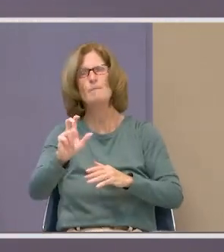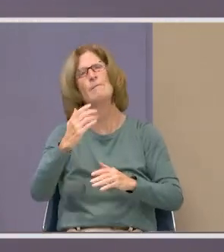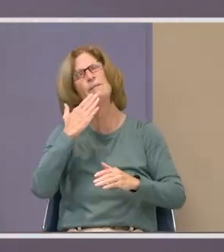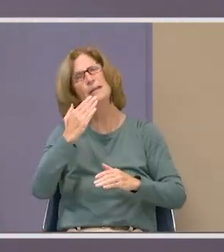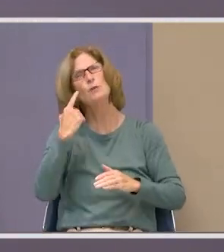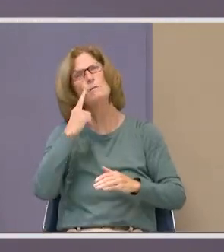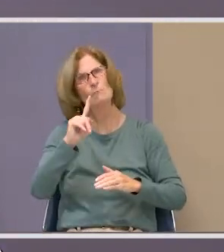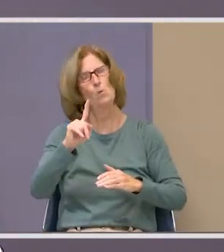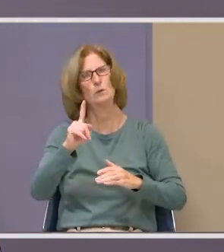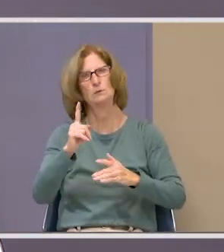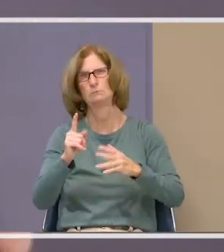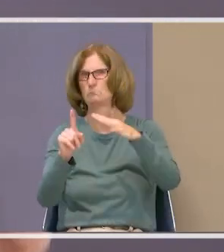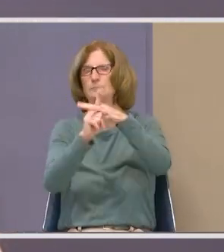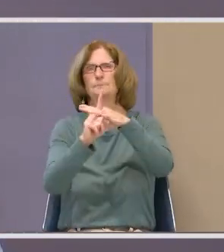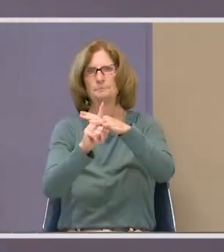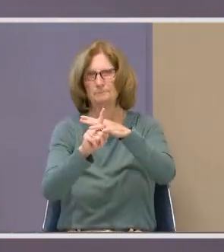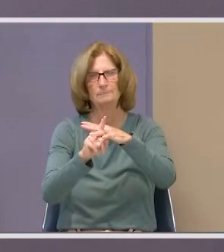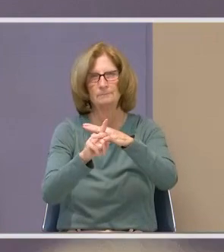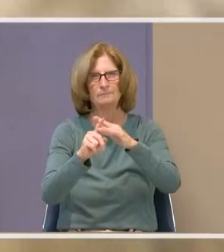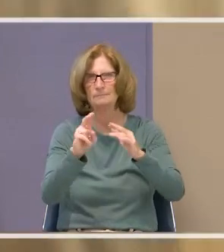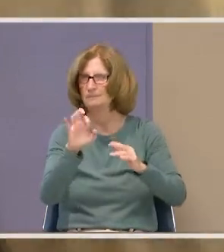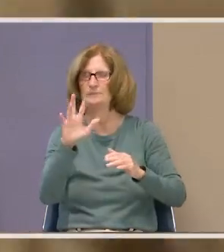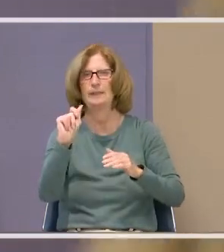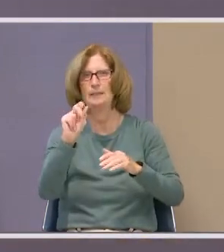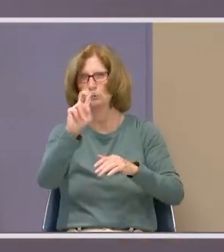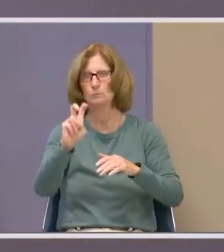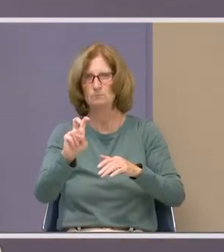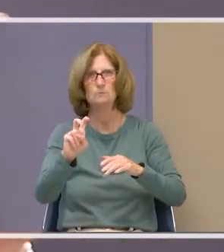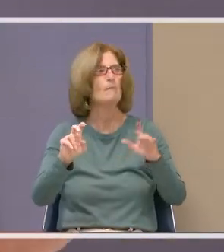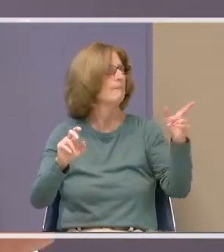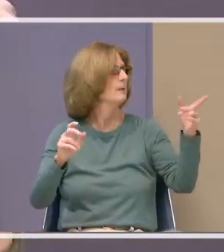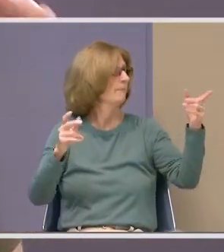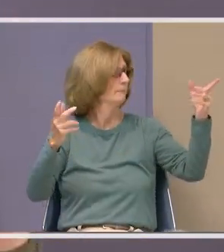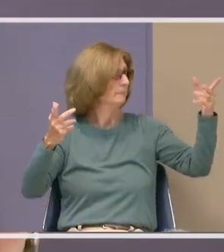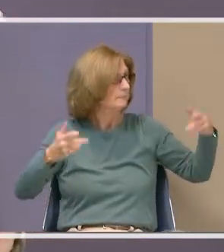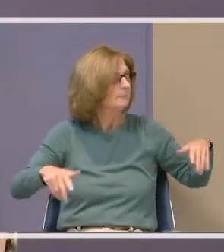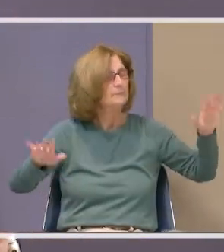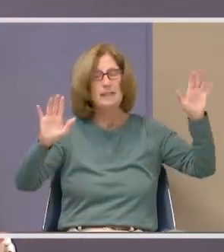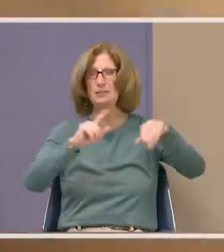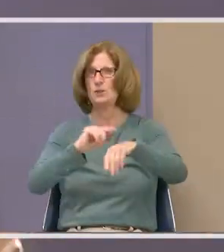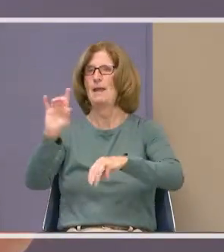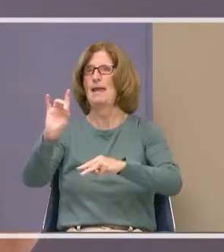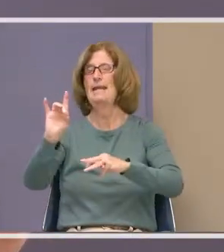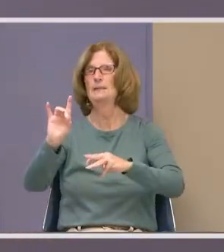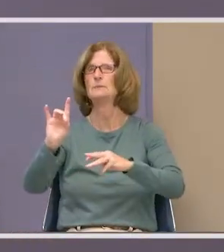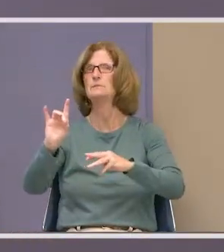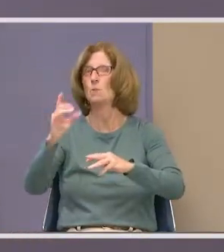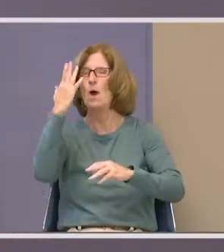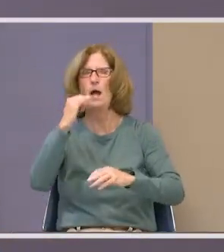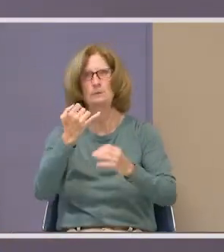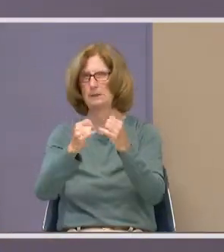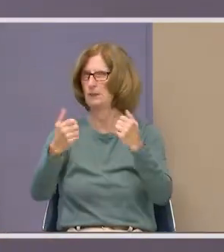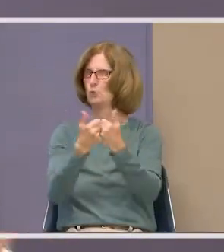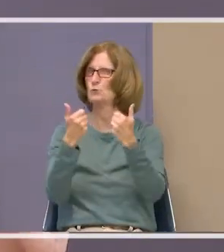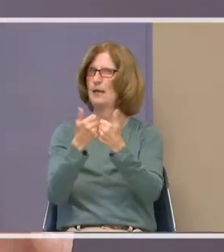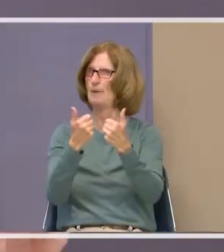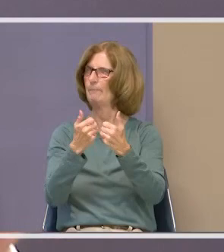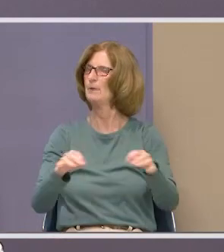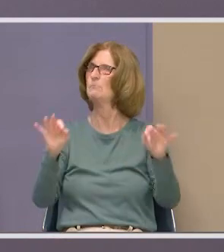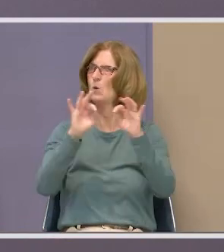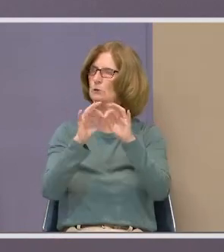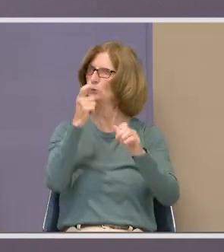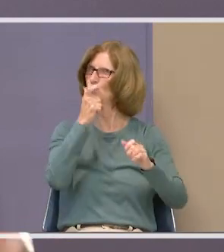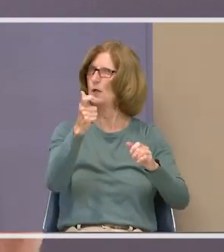out of your evening. We'll try and get you out of here by 8 so that we can all watch the Steelers hopefully win tonight. I